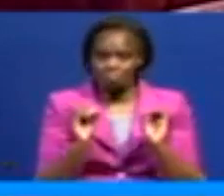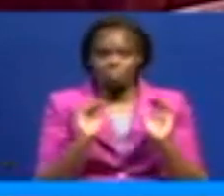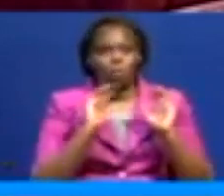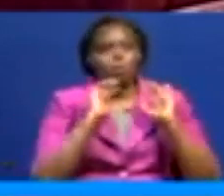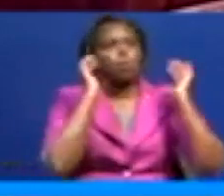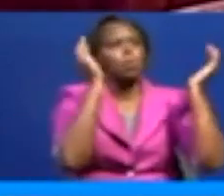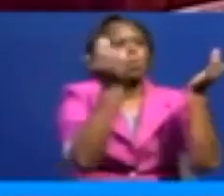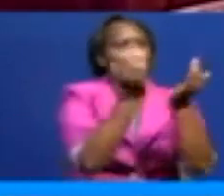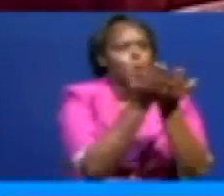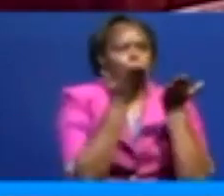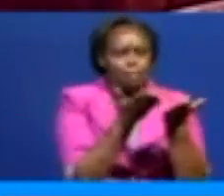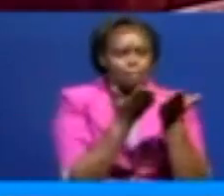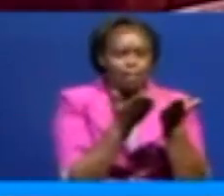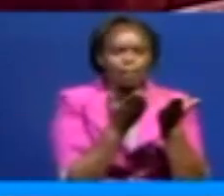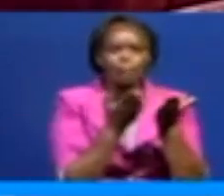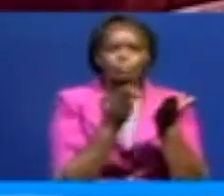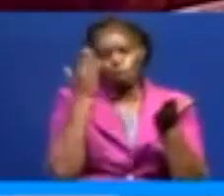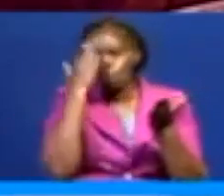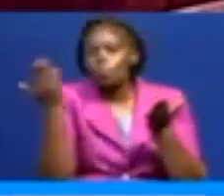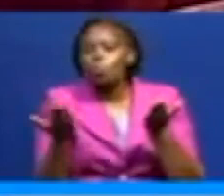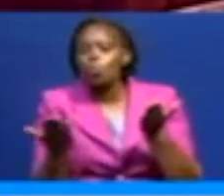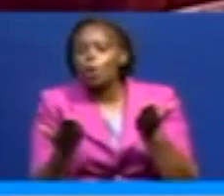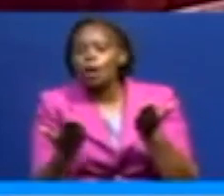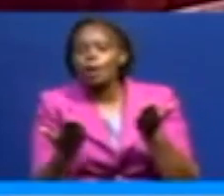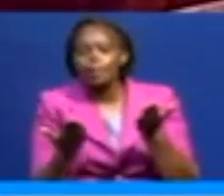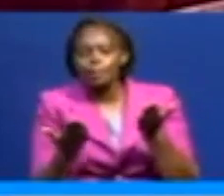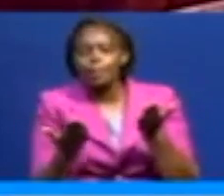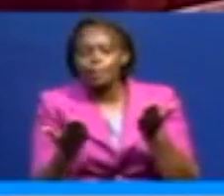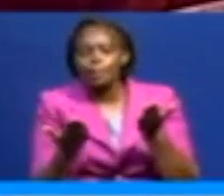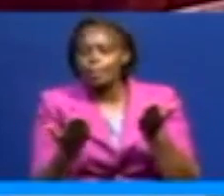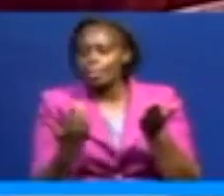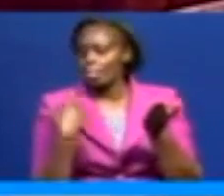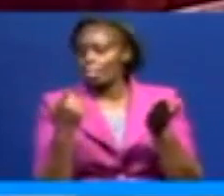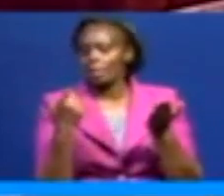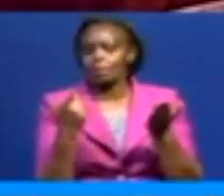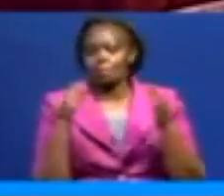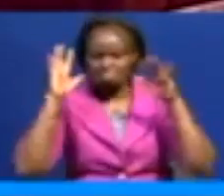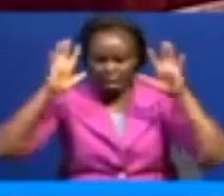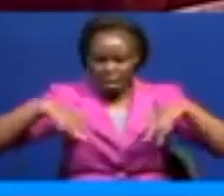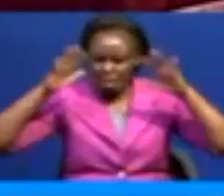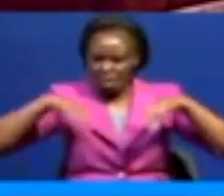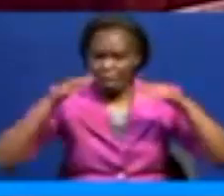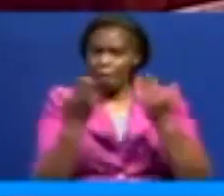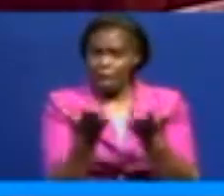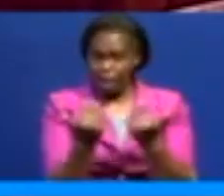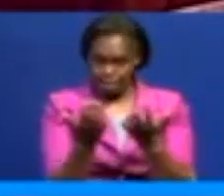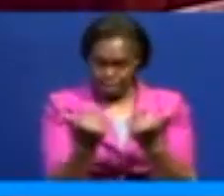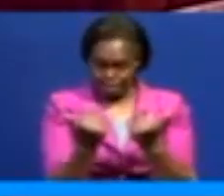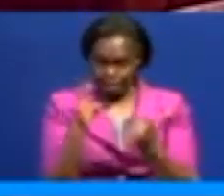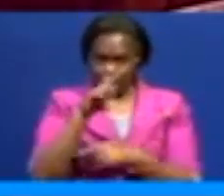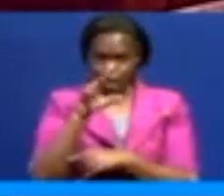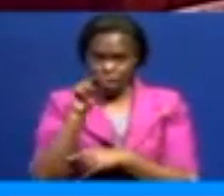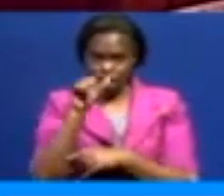tick boxes, because that's what we are doing. Now we have visitors coming in a few days. We have to be seen to belong, so we have